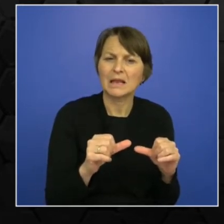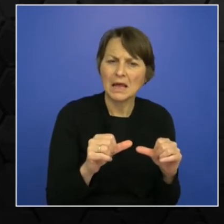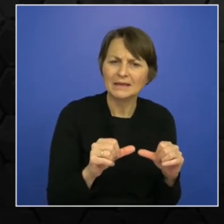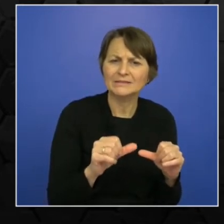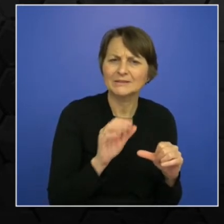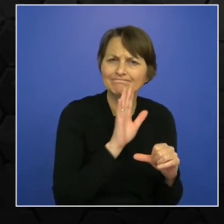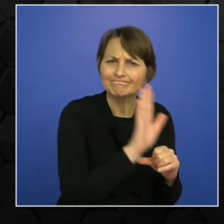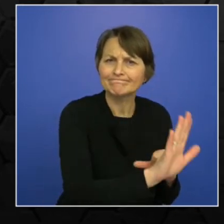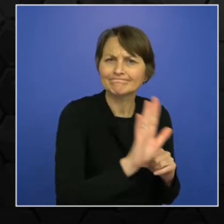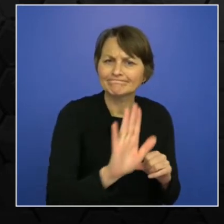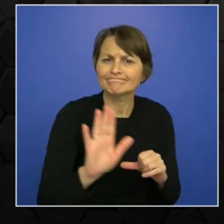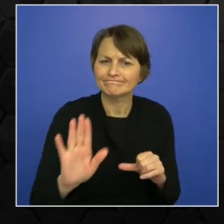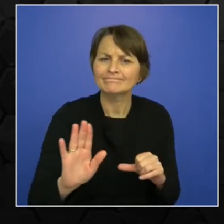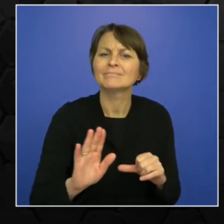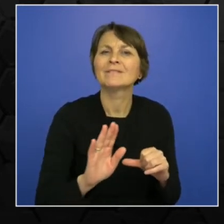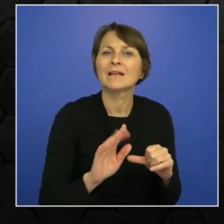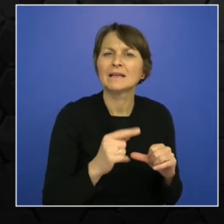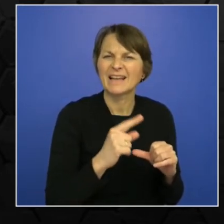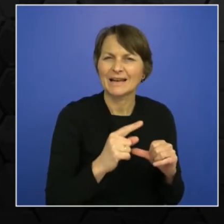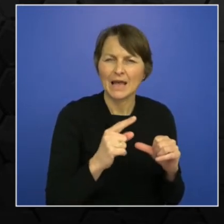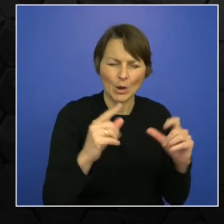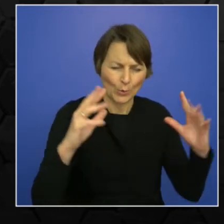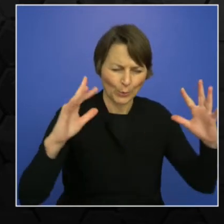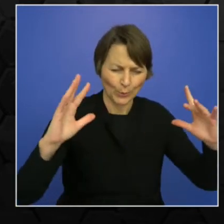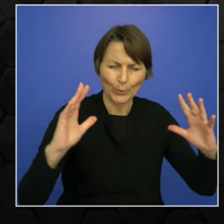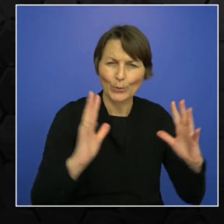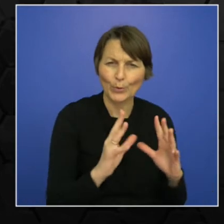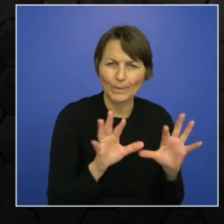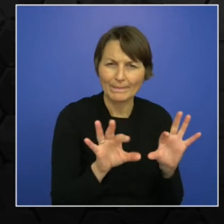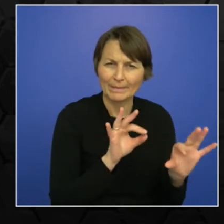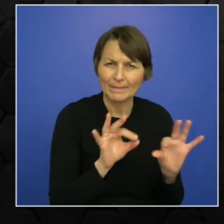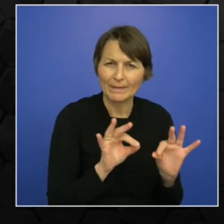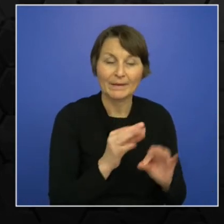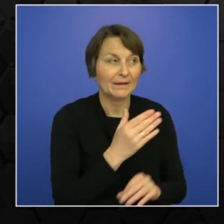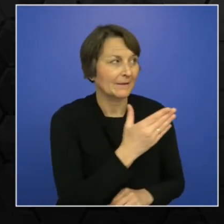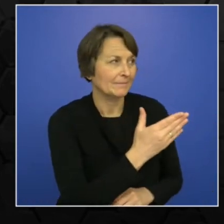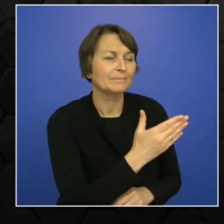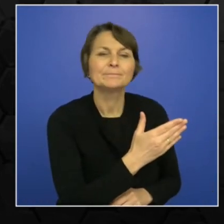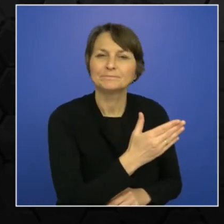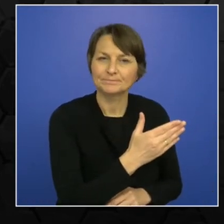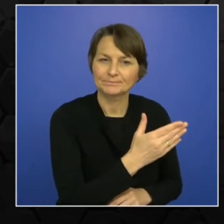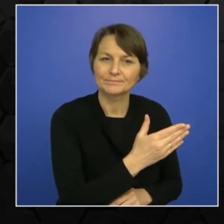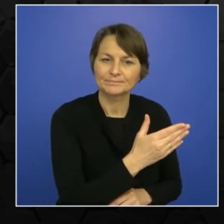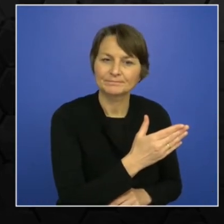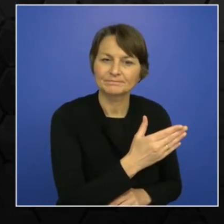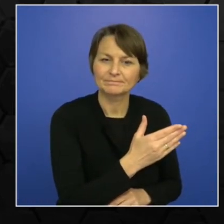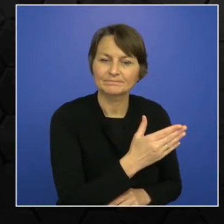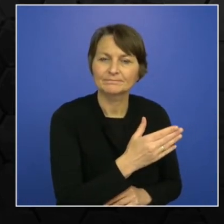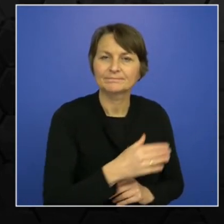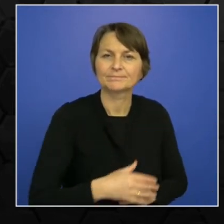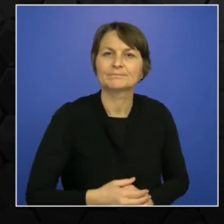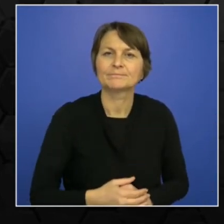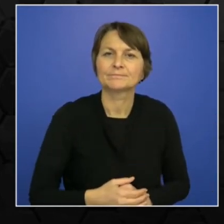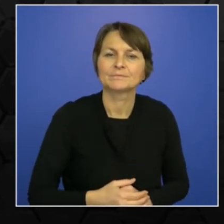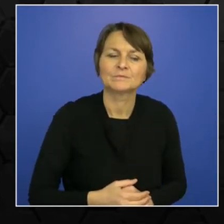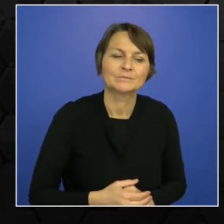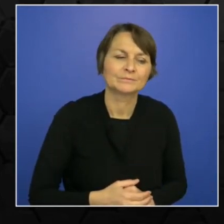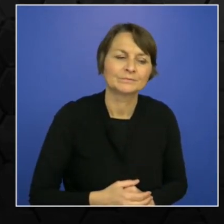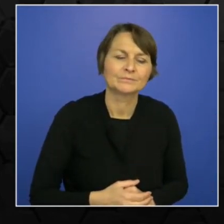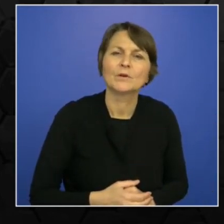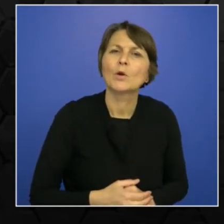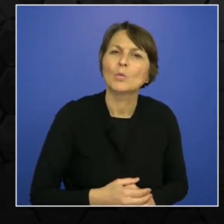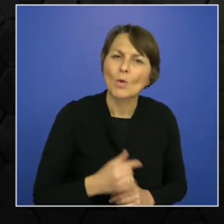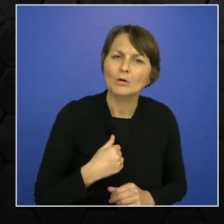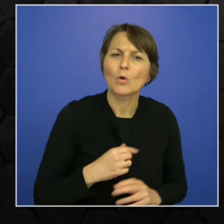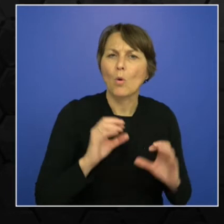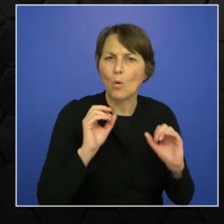and distillation. So the idea behind this is using some certain, beginning with some certain models, because of